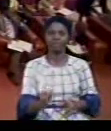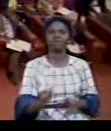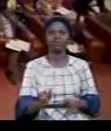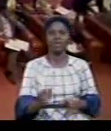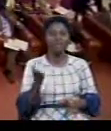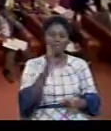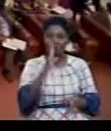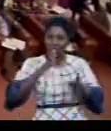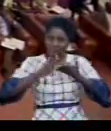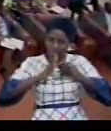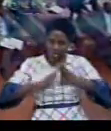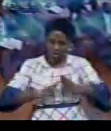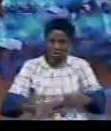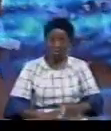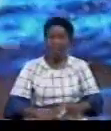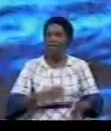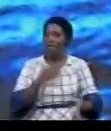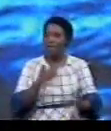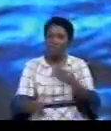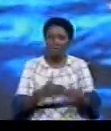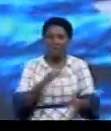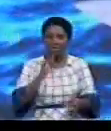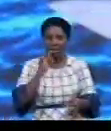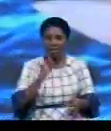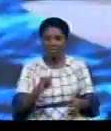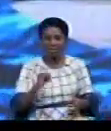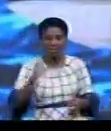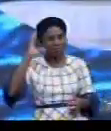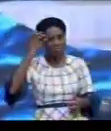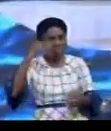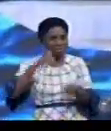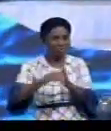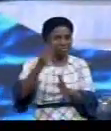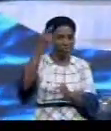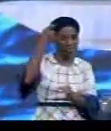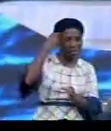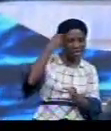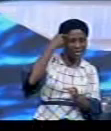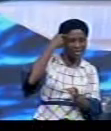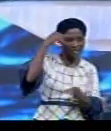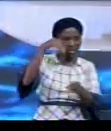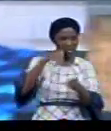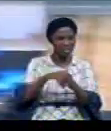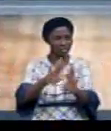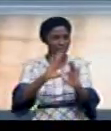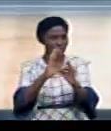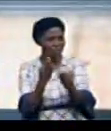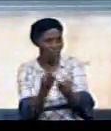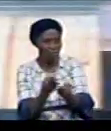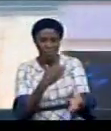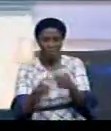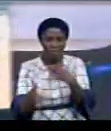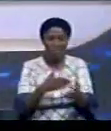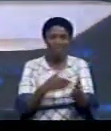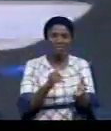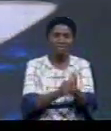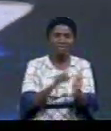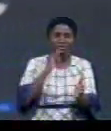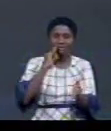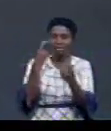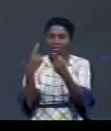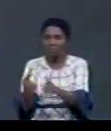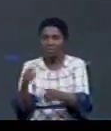your brain and boiling in your mind and boiling in your family, when the Prince of